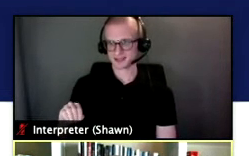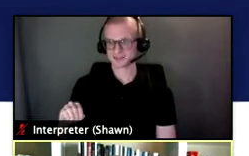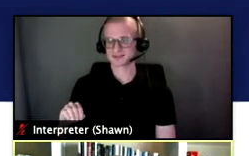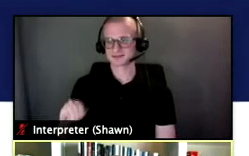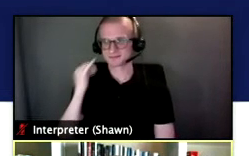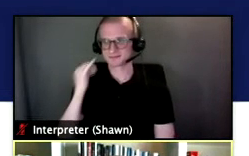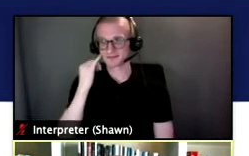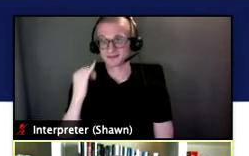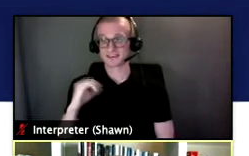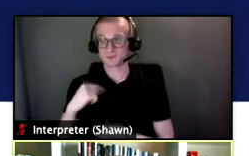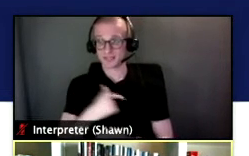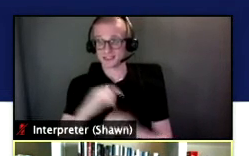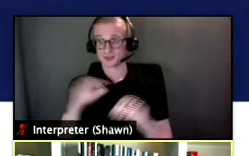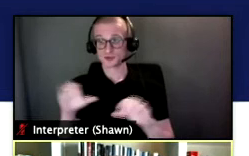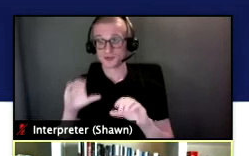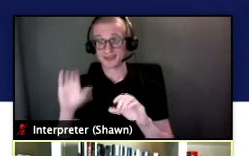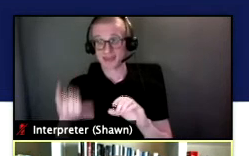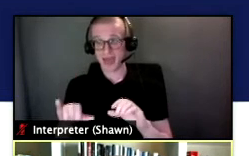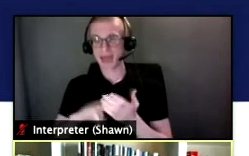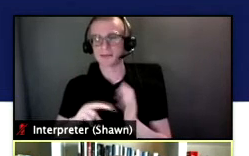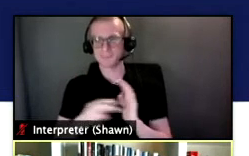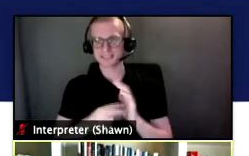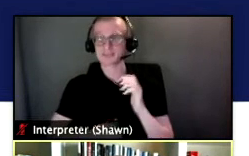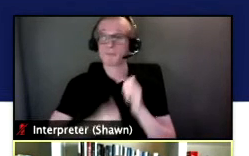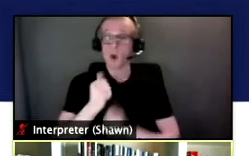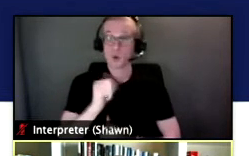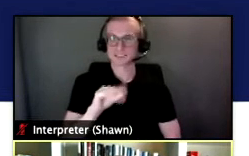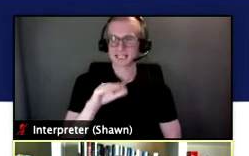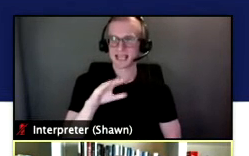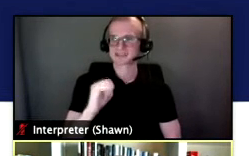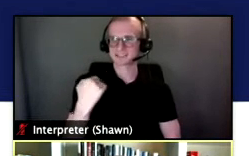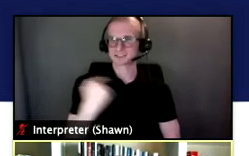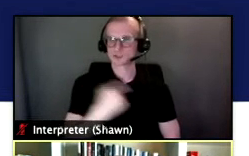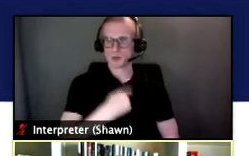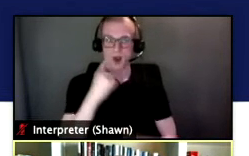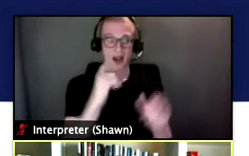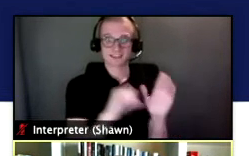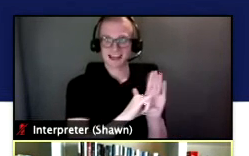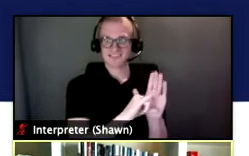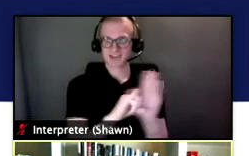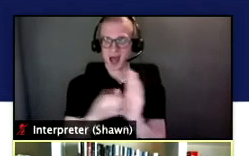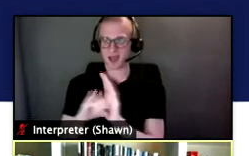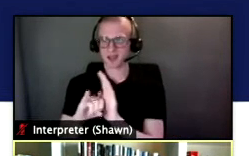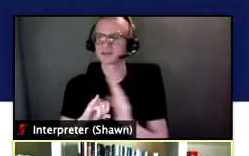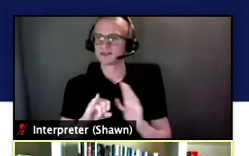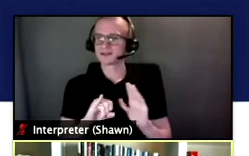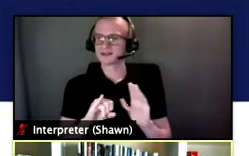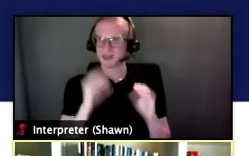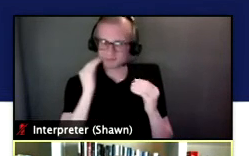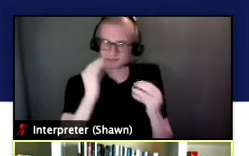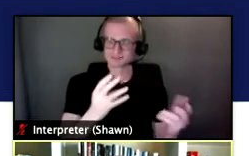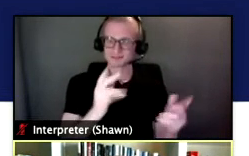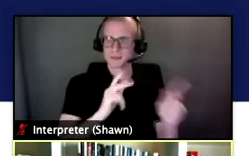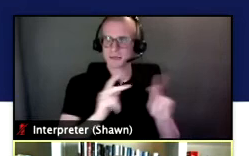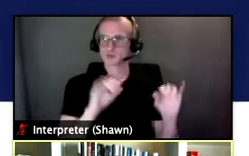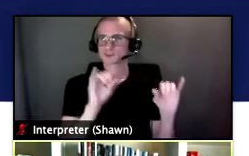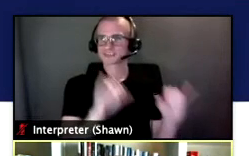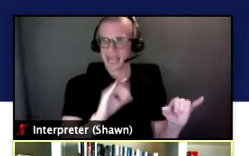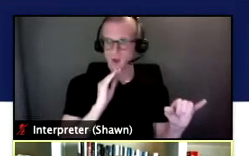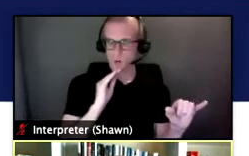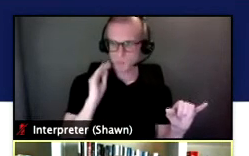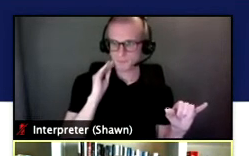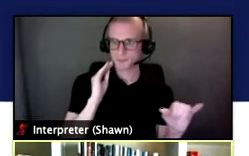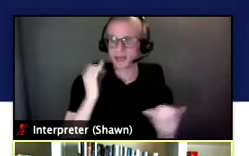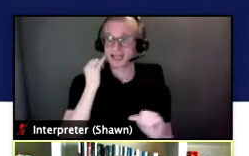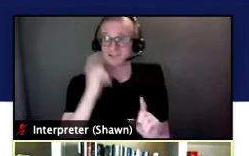we're capturing most of the cases and identifying them so that people can isolate at home and those who are exposed can